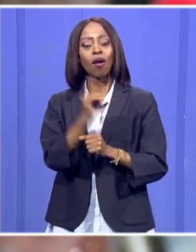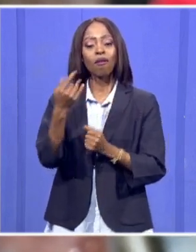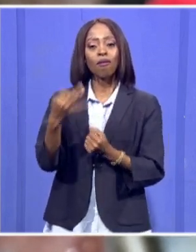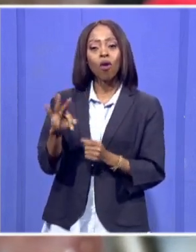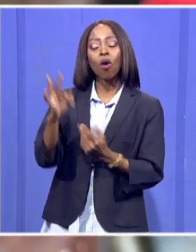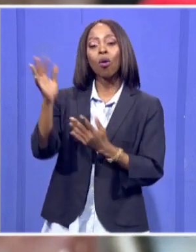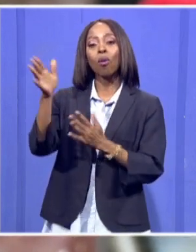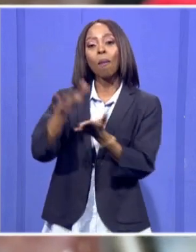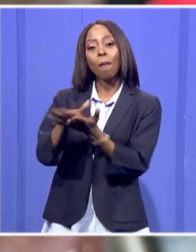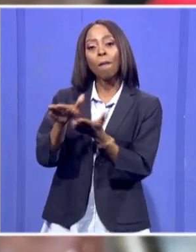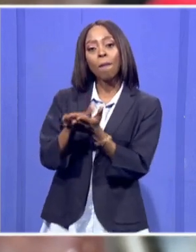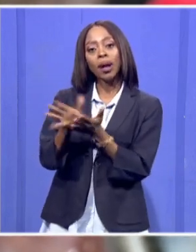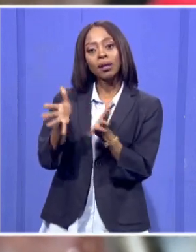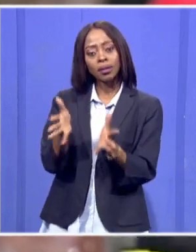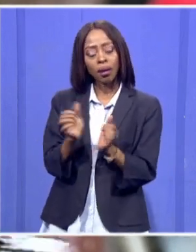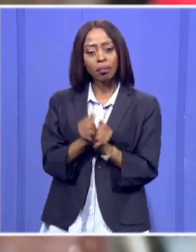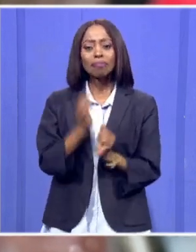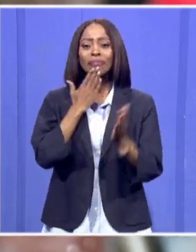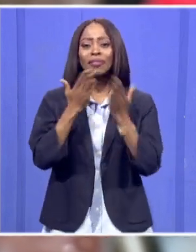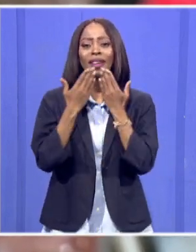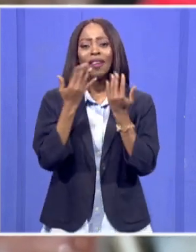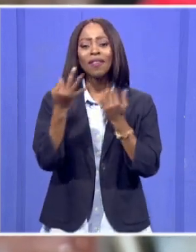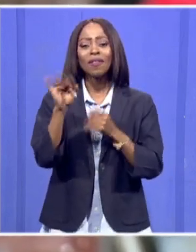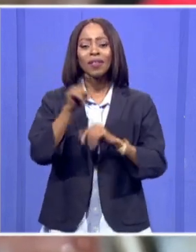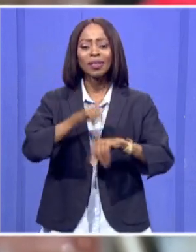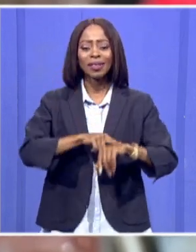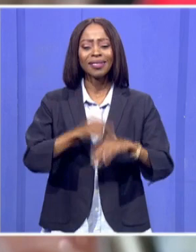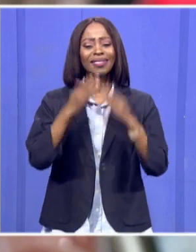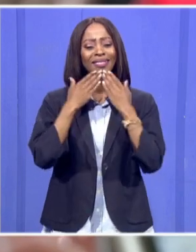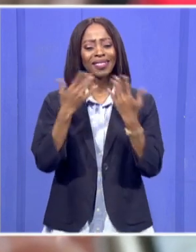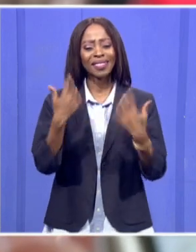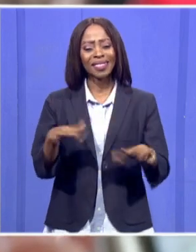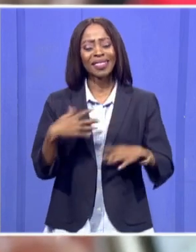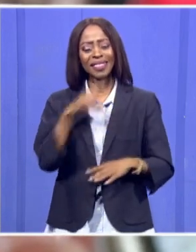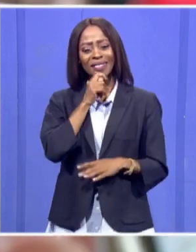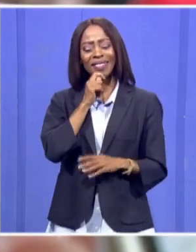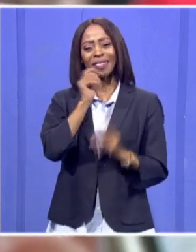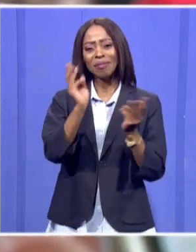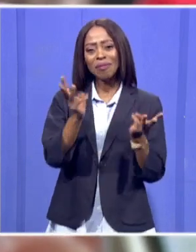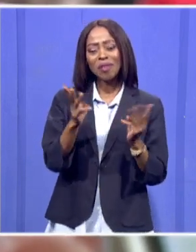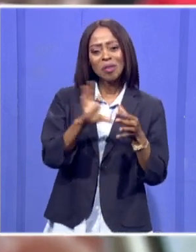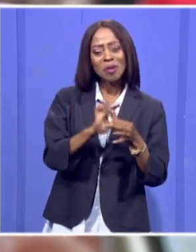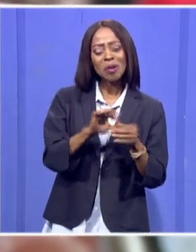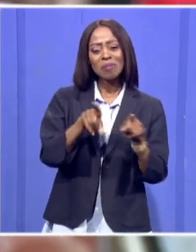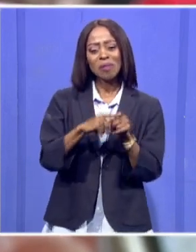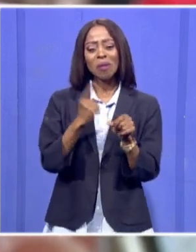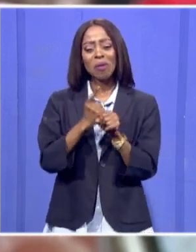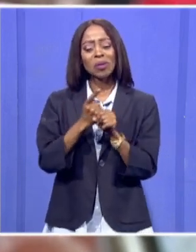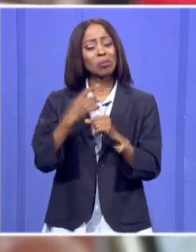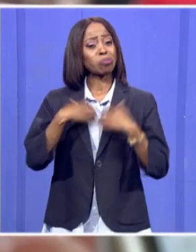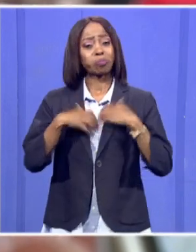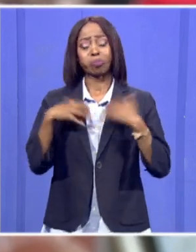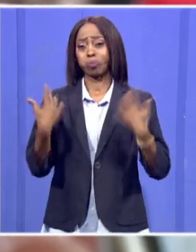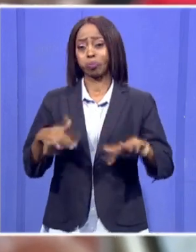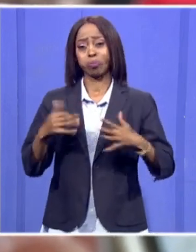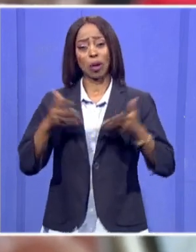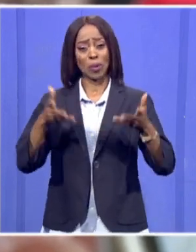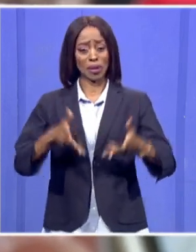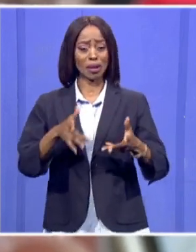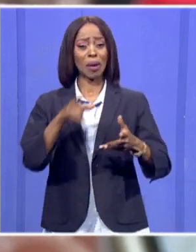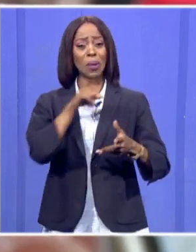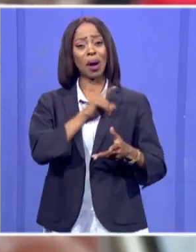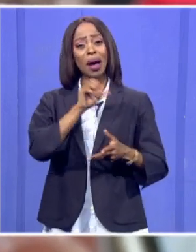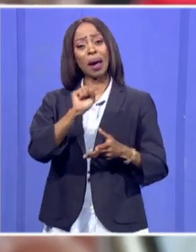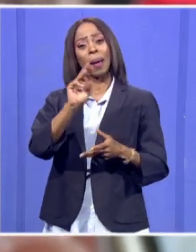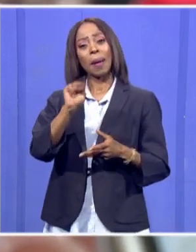launching today. Mr. Mampuele, thank you so much for making the time. Thank you, and good morning to your viewers as well. We're quite excited to be here today as the